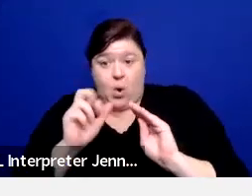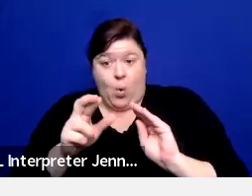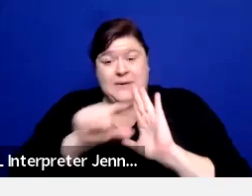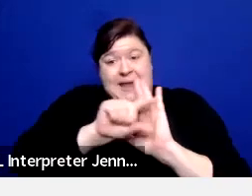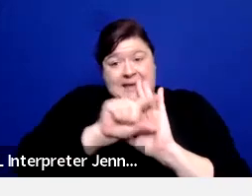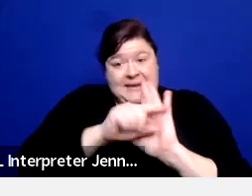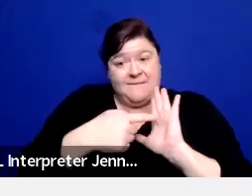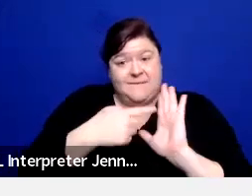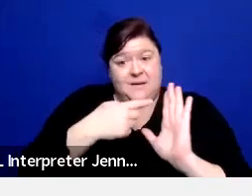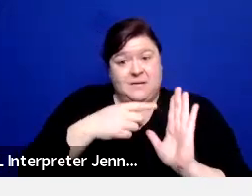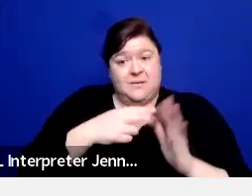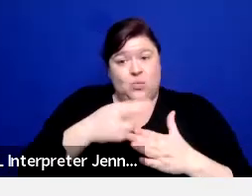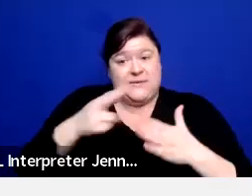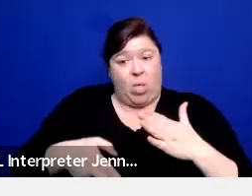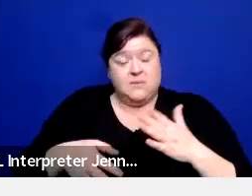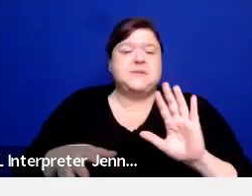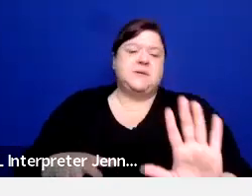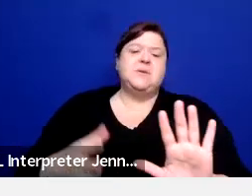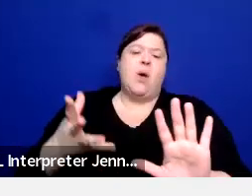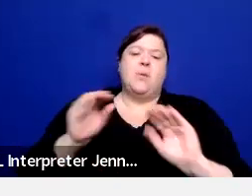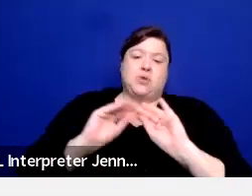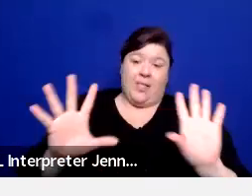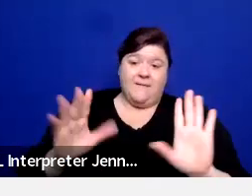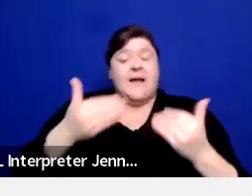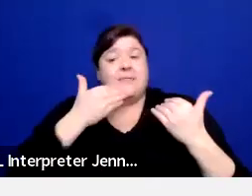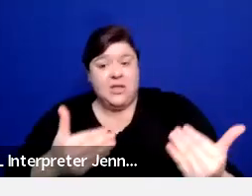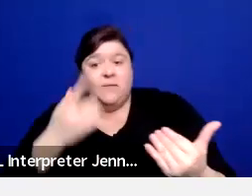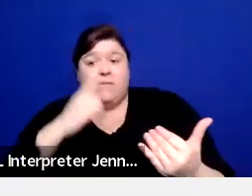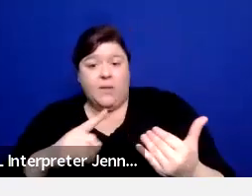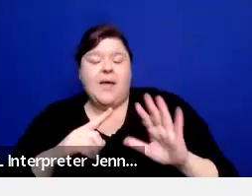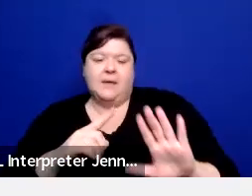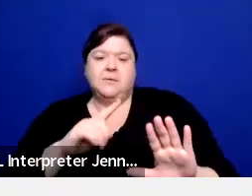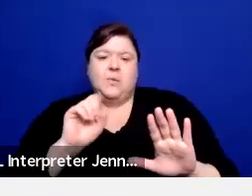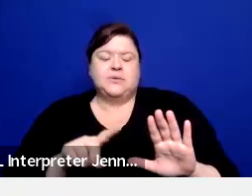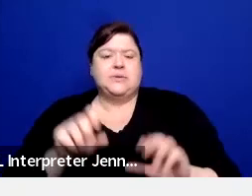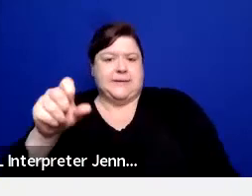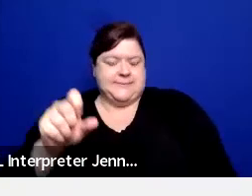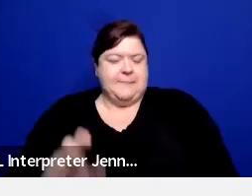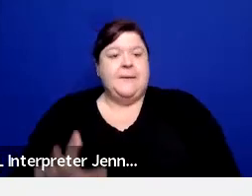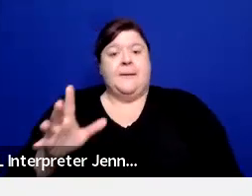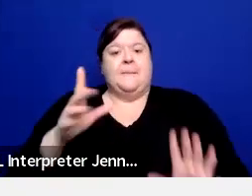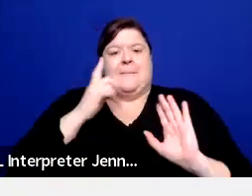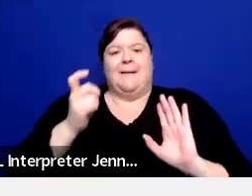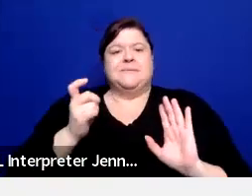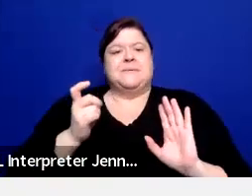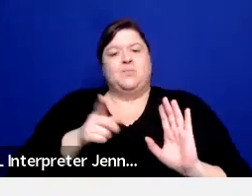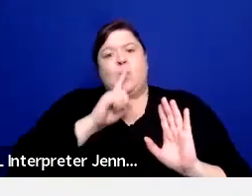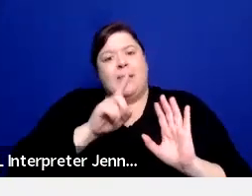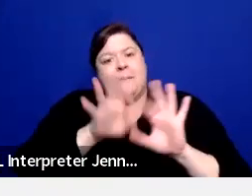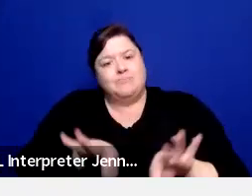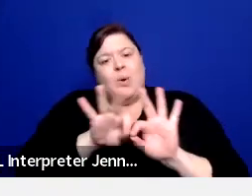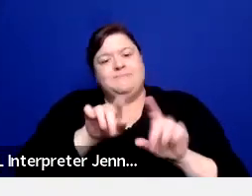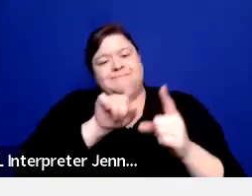So I want to make a clarification. Thank you so much for that question, because it gets to a lot of really important